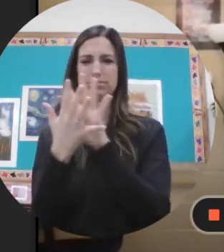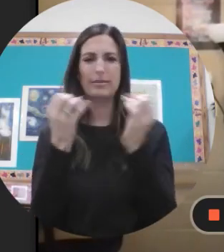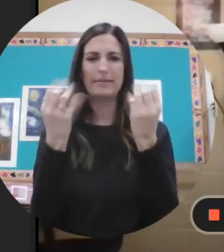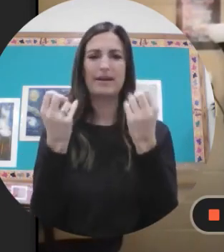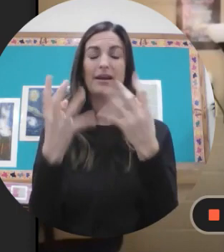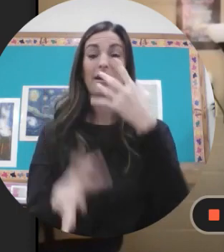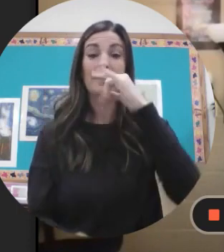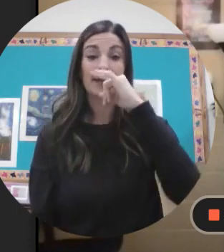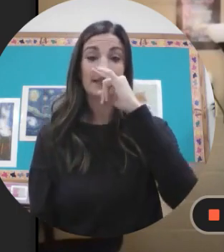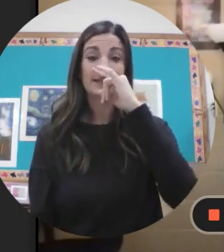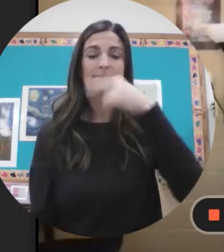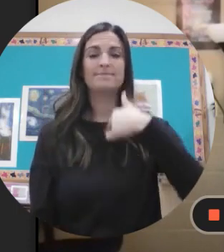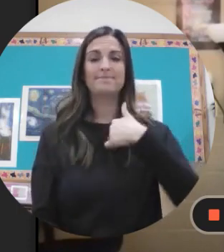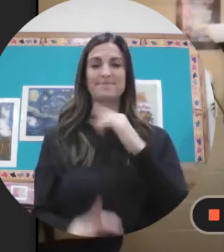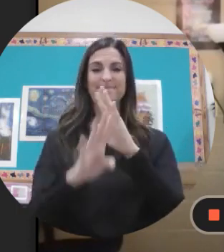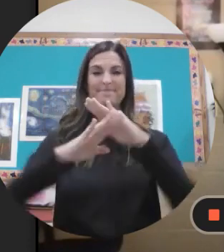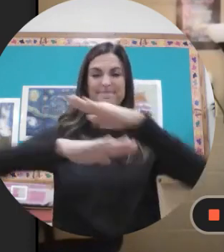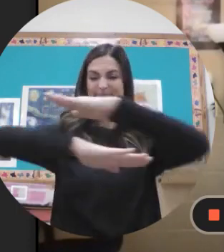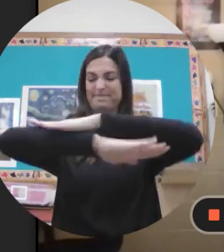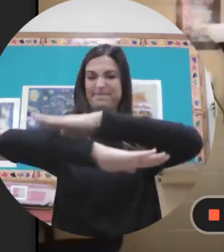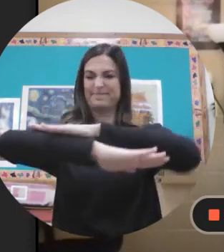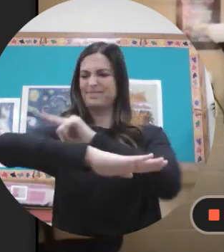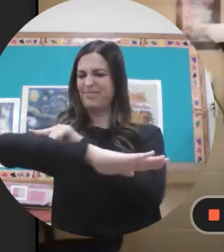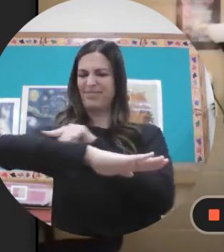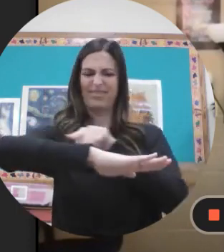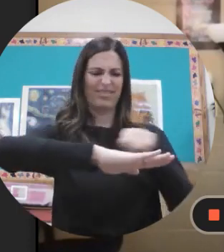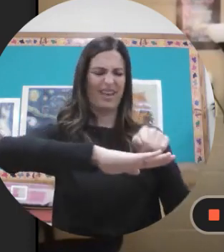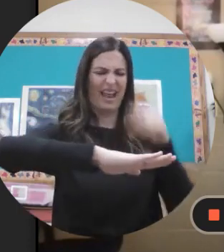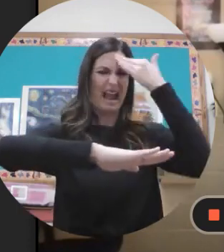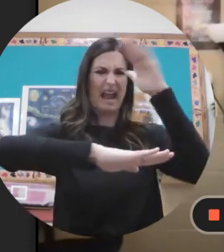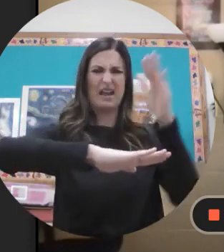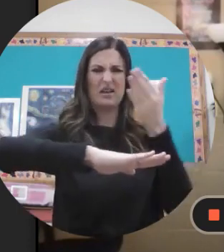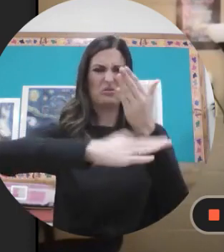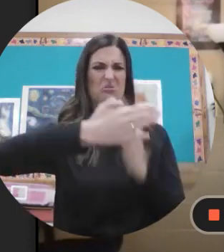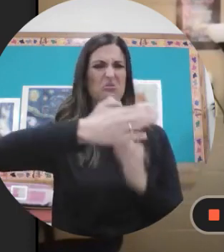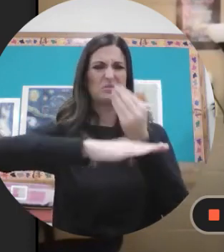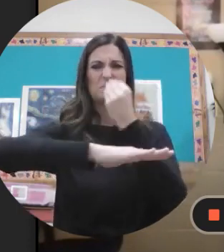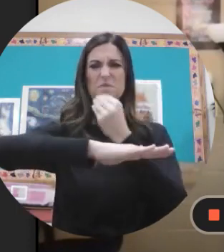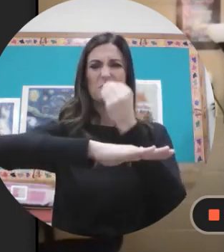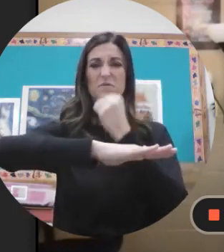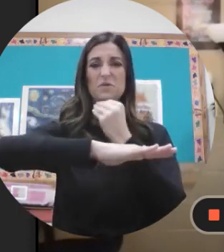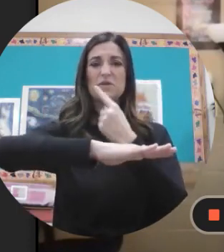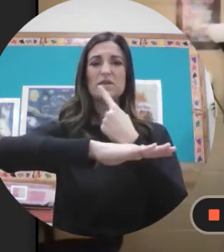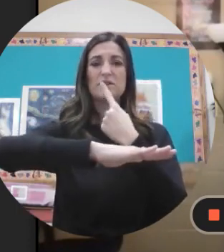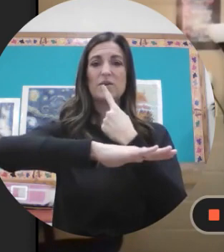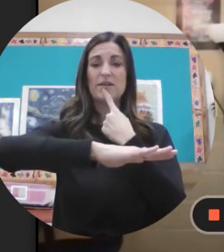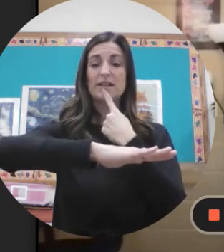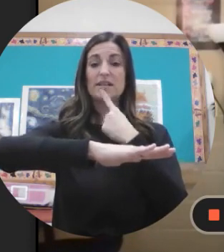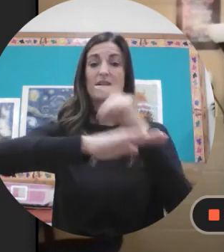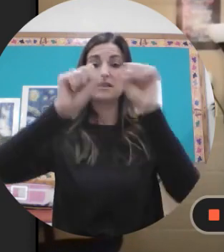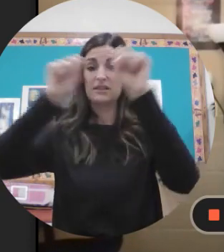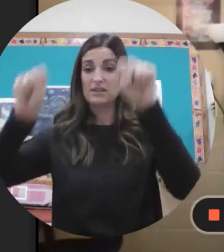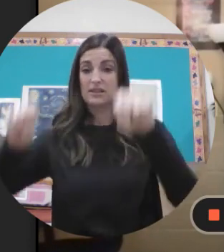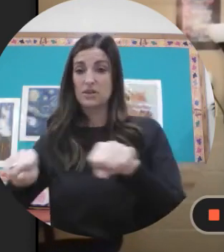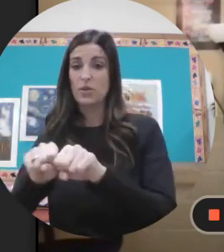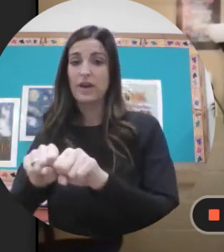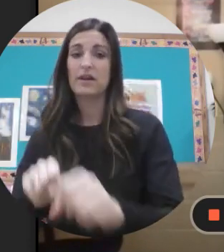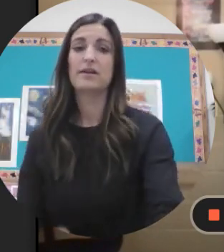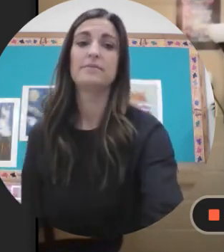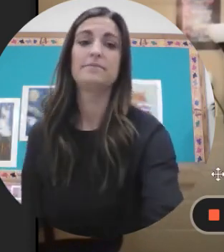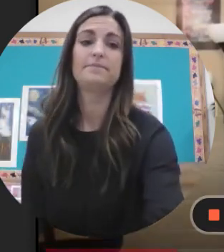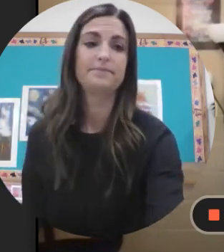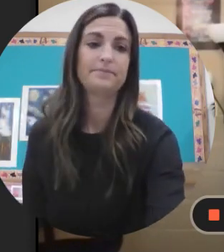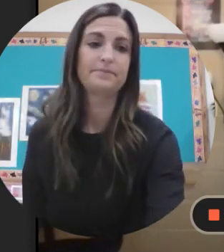to choose what to eat, I didn't even know what some of the foods were. So I picked a square of pizza, carrot sticks, an